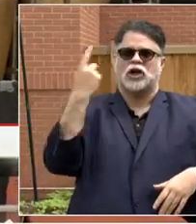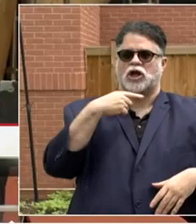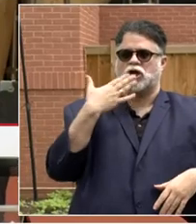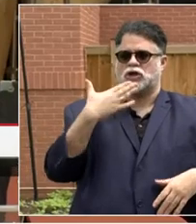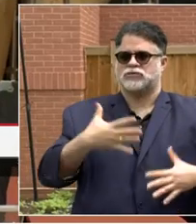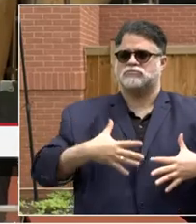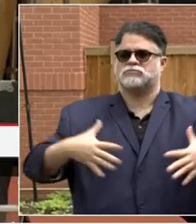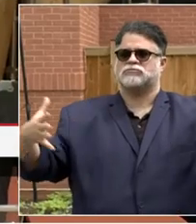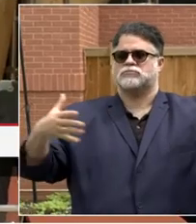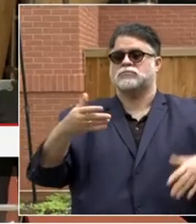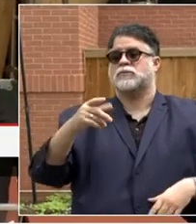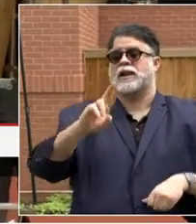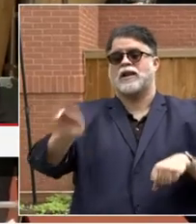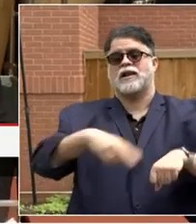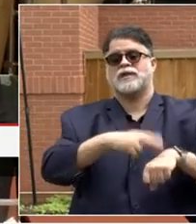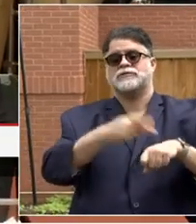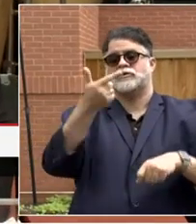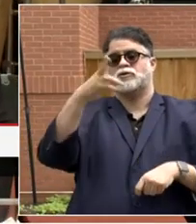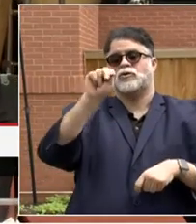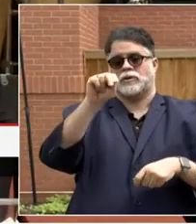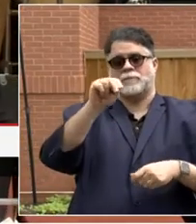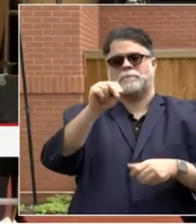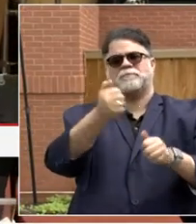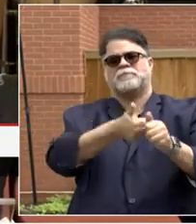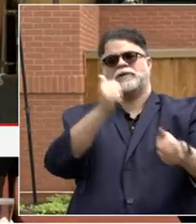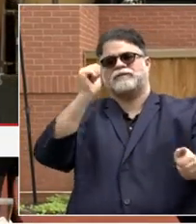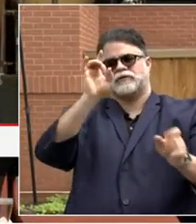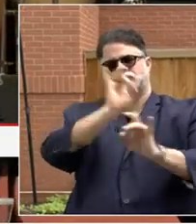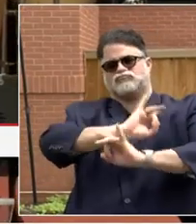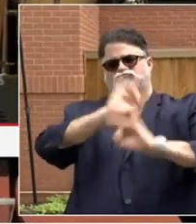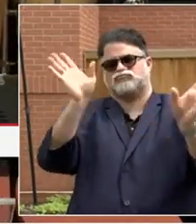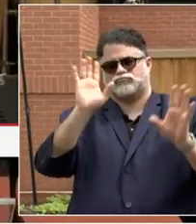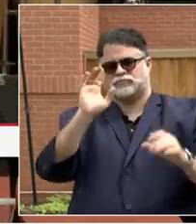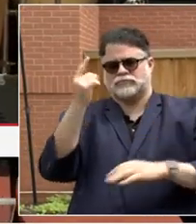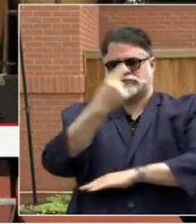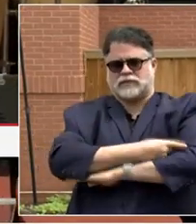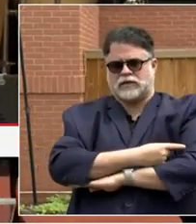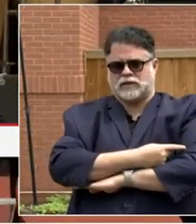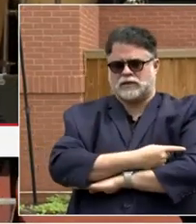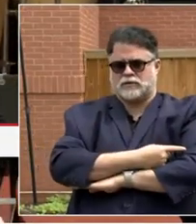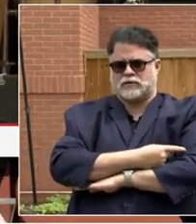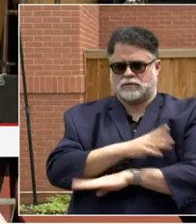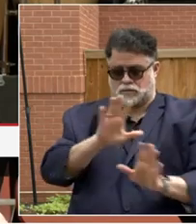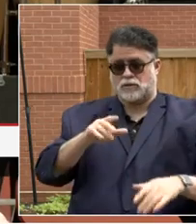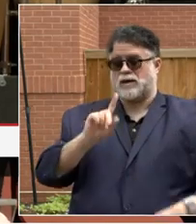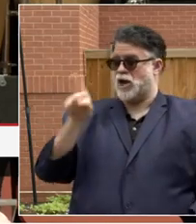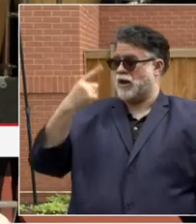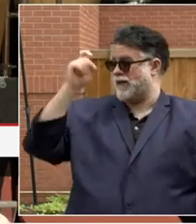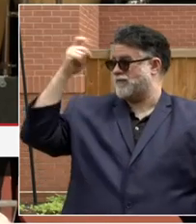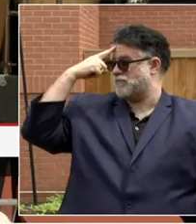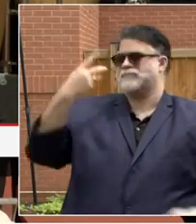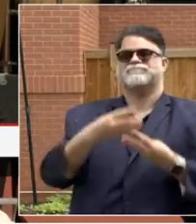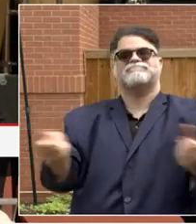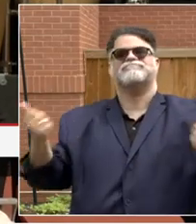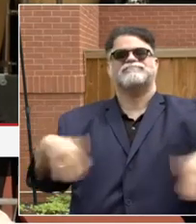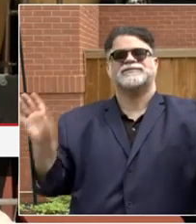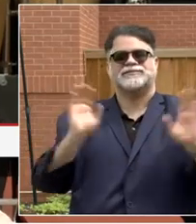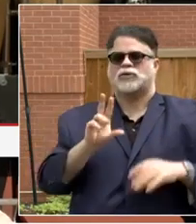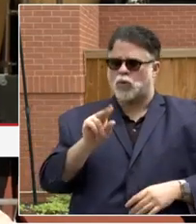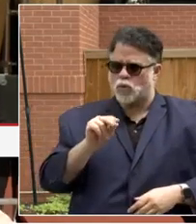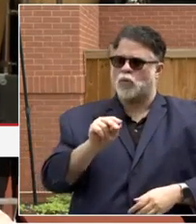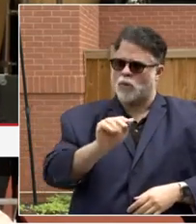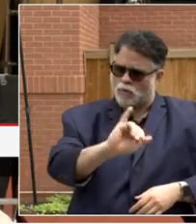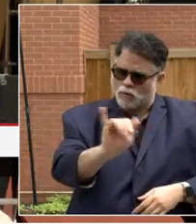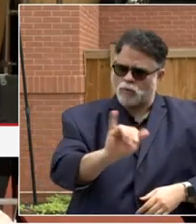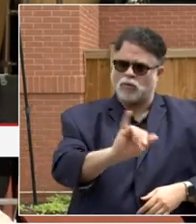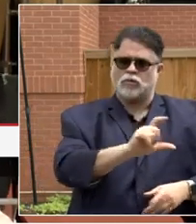Day. We know that the government cannot solve gun violence alone. It is going to take each and